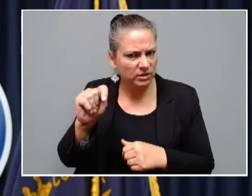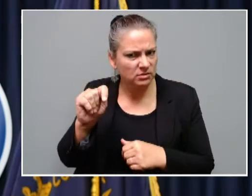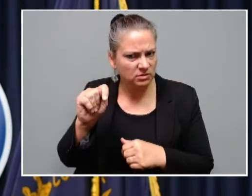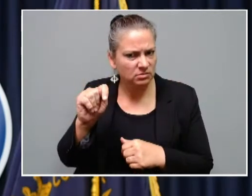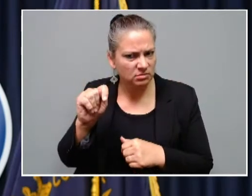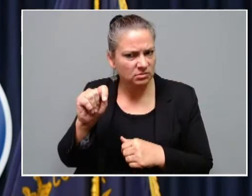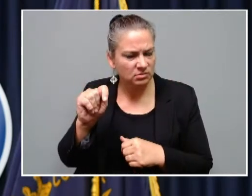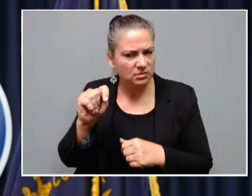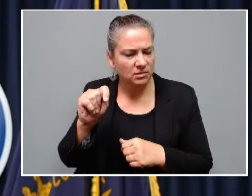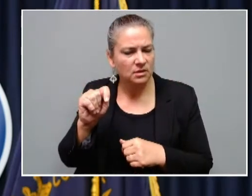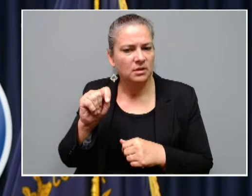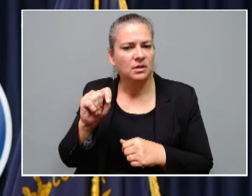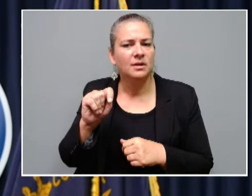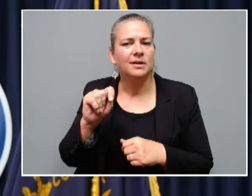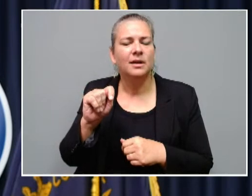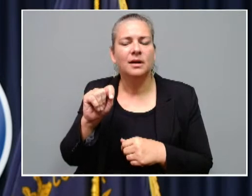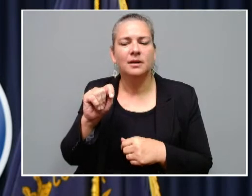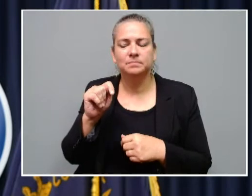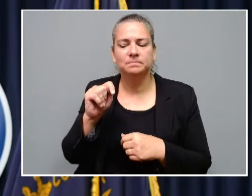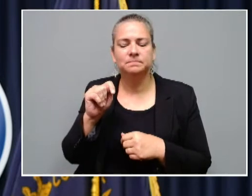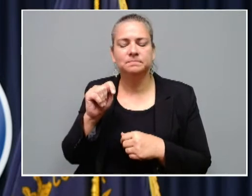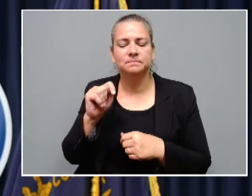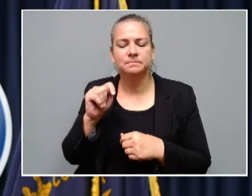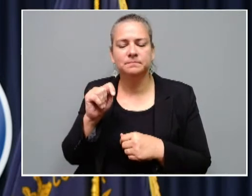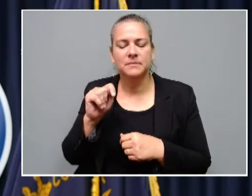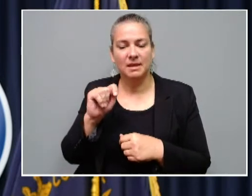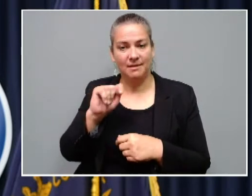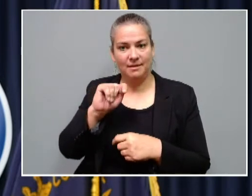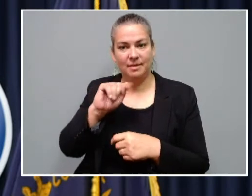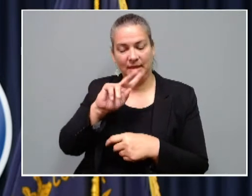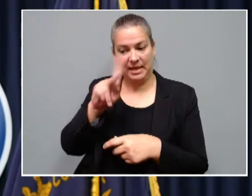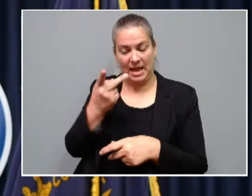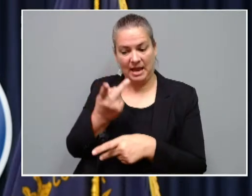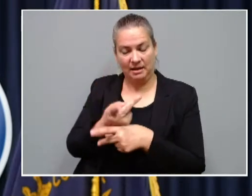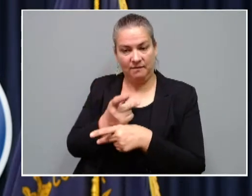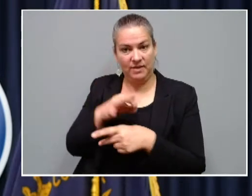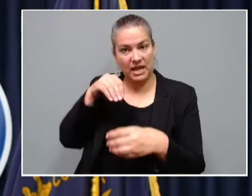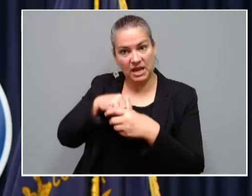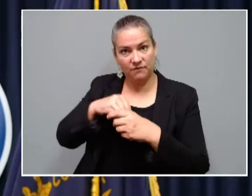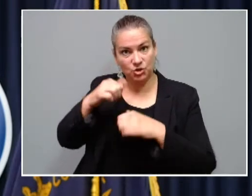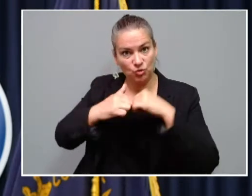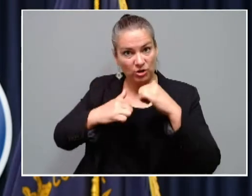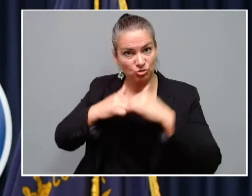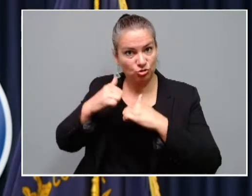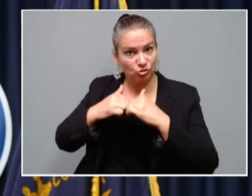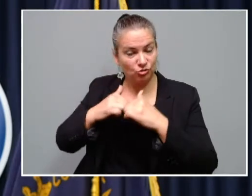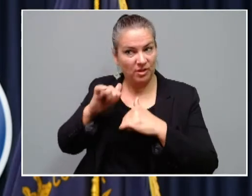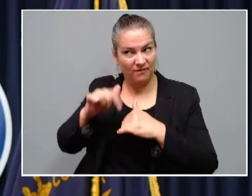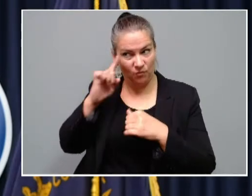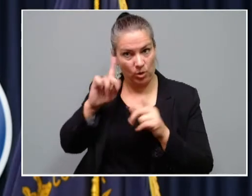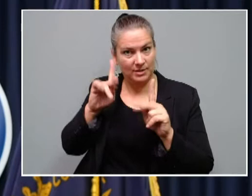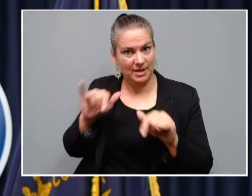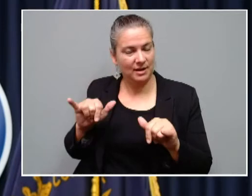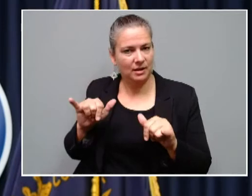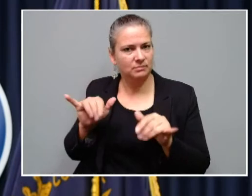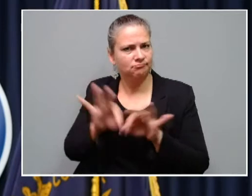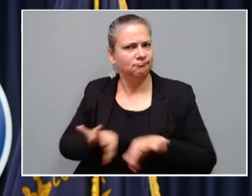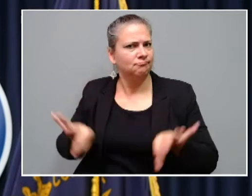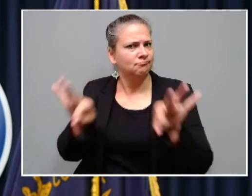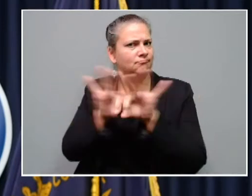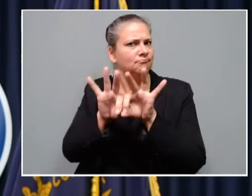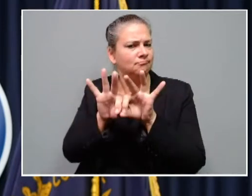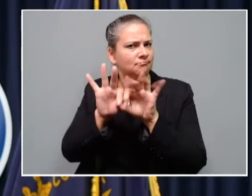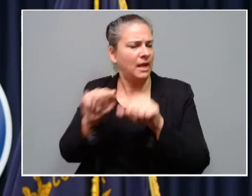The types of infrastructure that are included for Kentucky can be game-changing, create jobs, continue